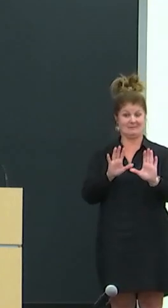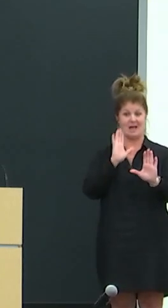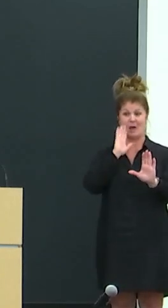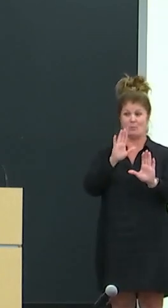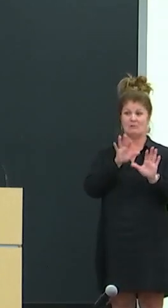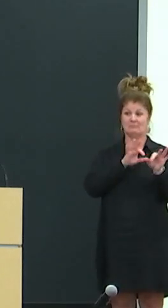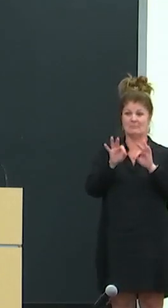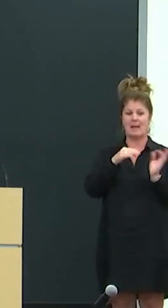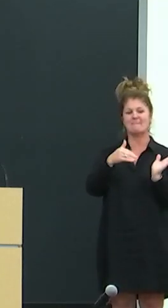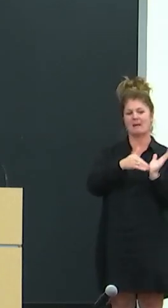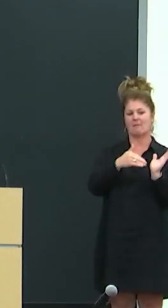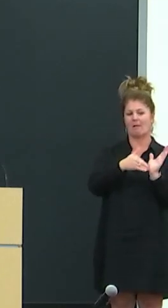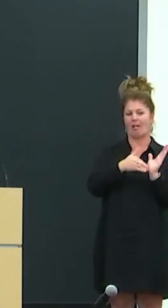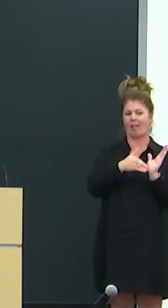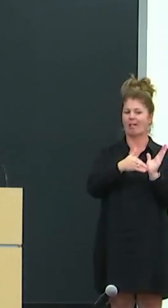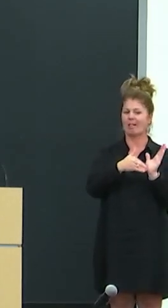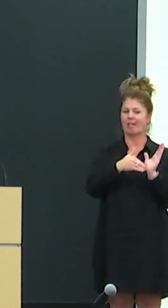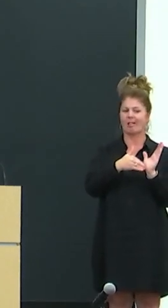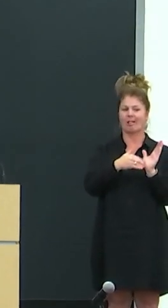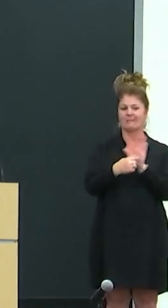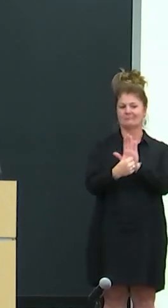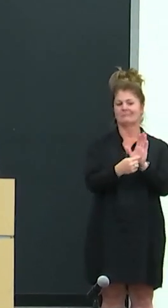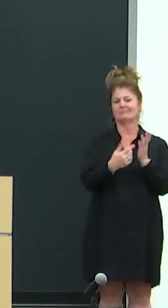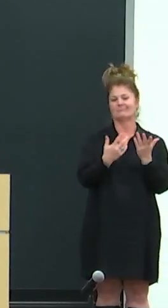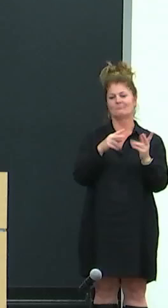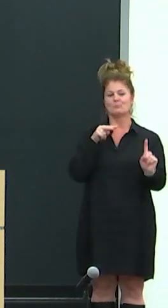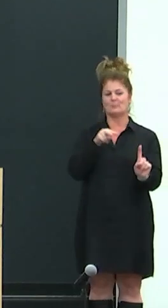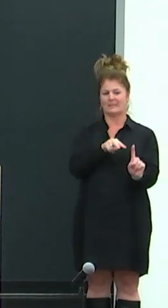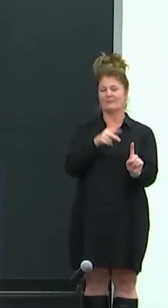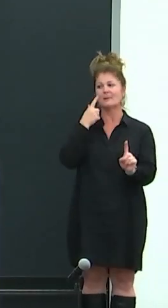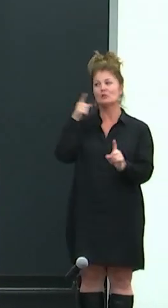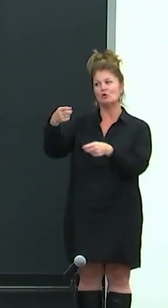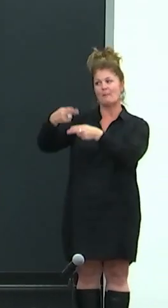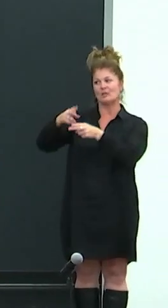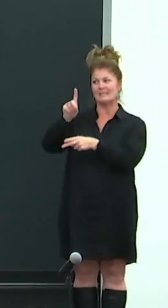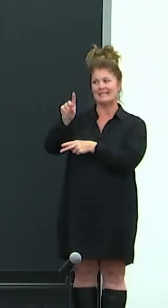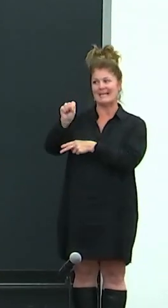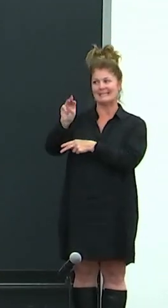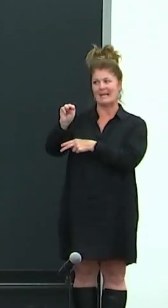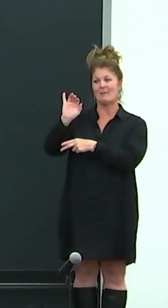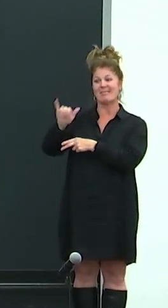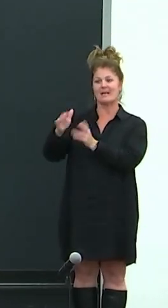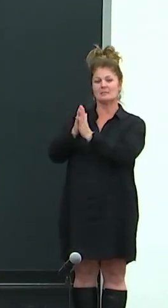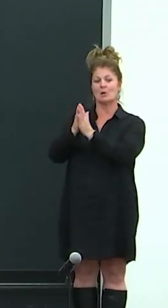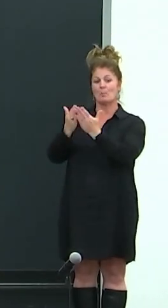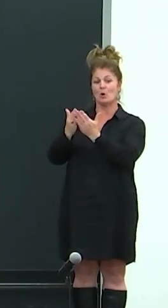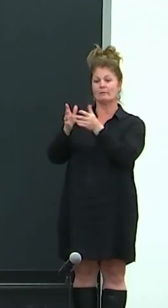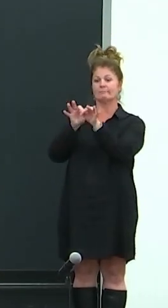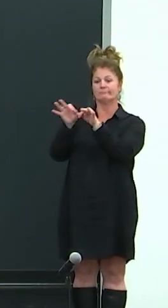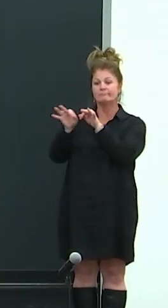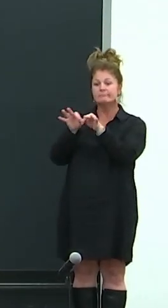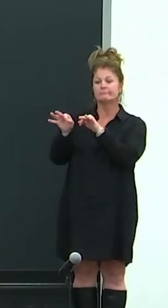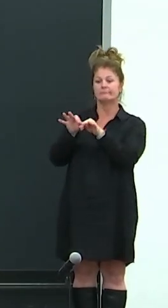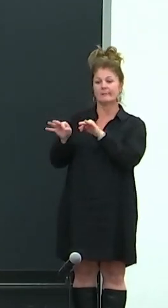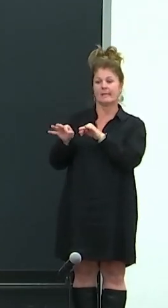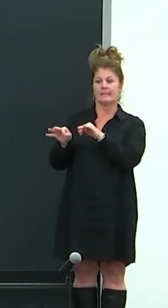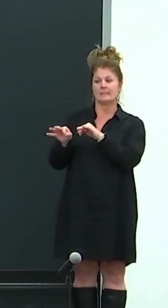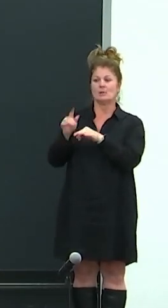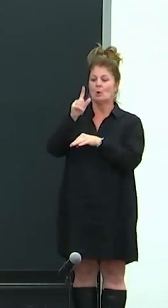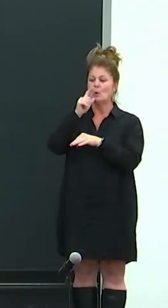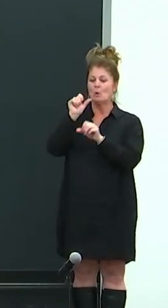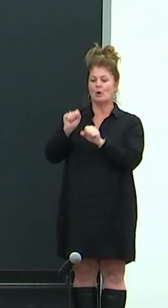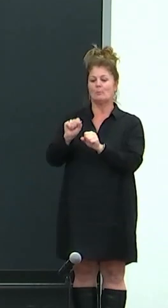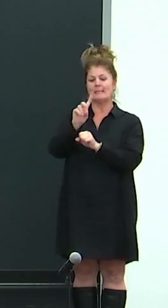medical model, because you mentioned the DSM. The DSM is a manual that articulates who can